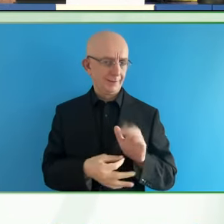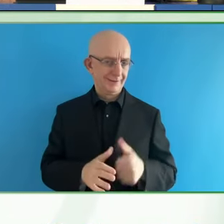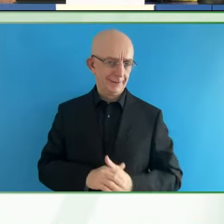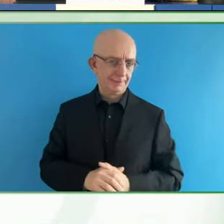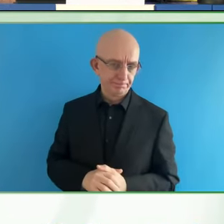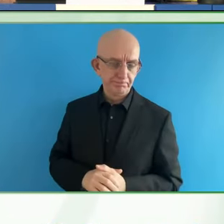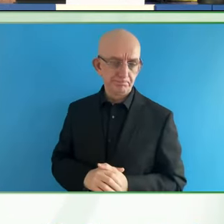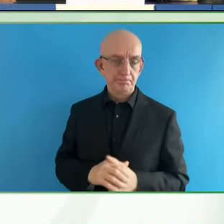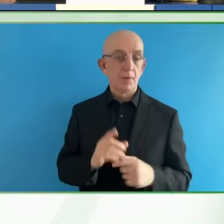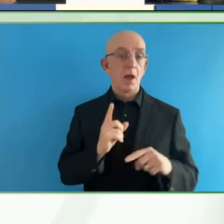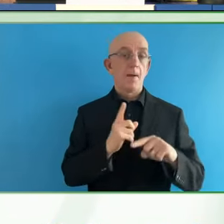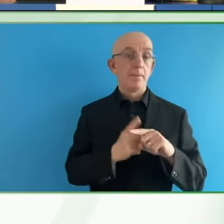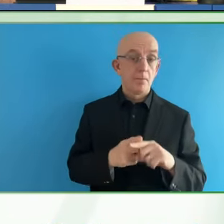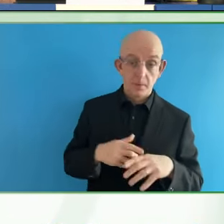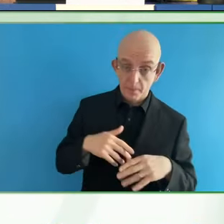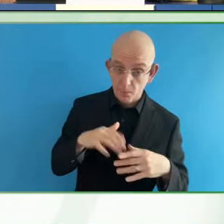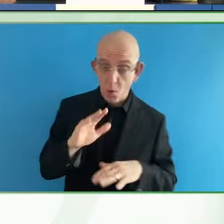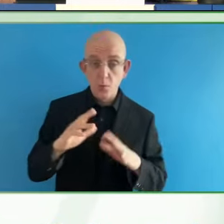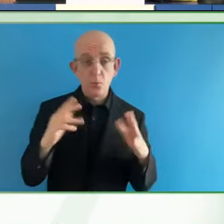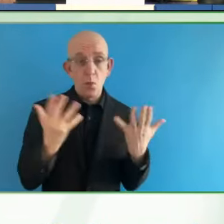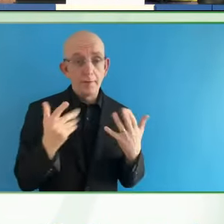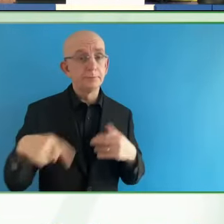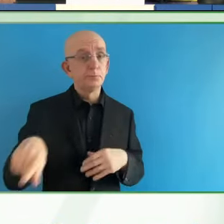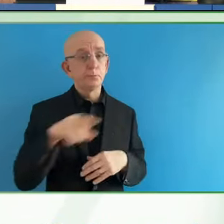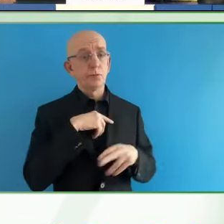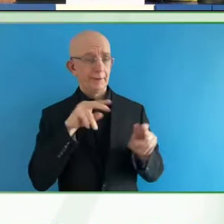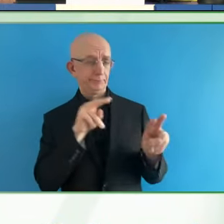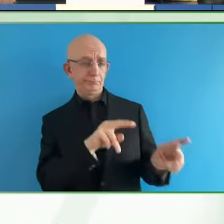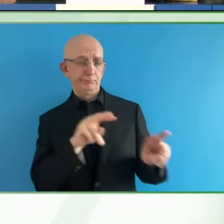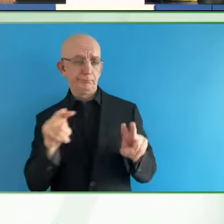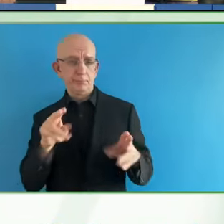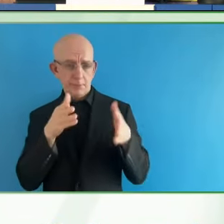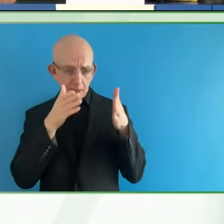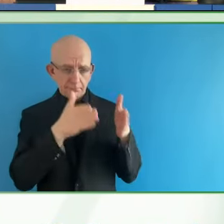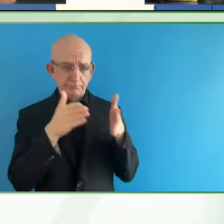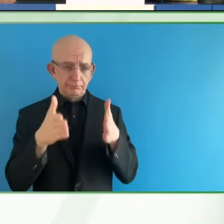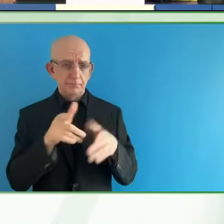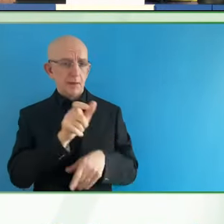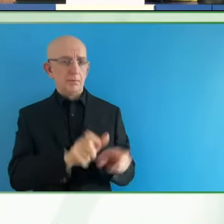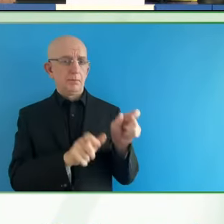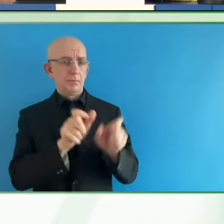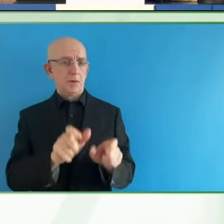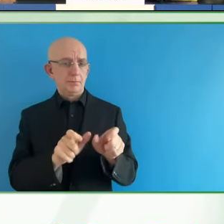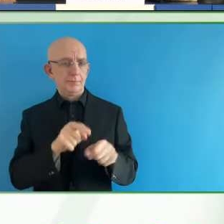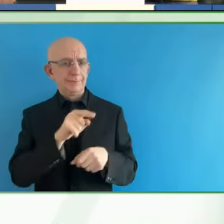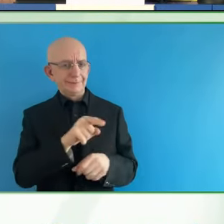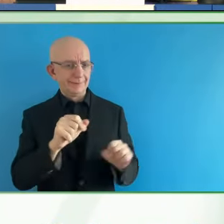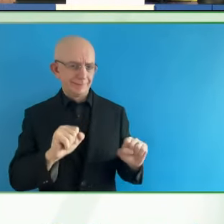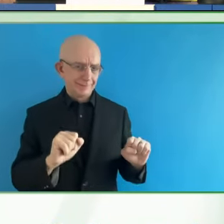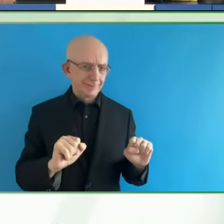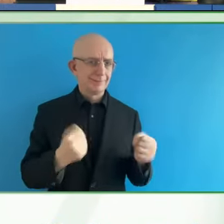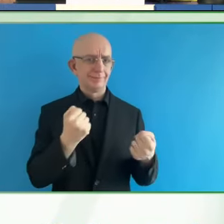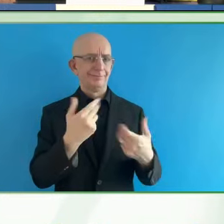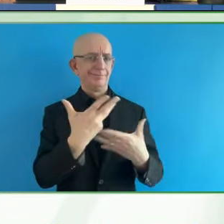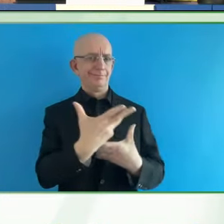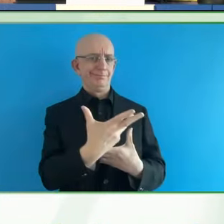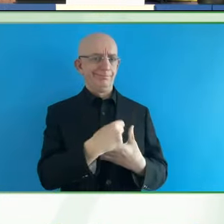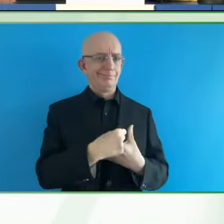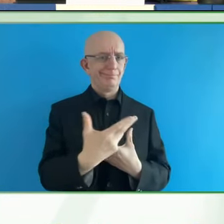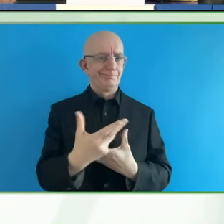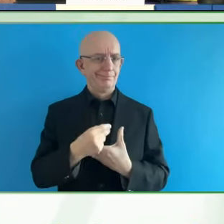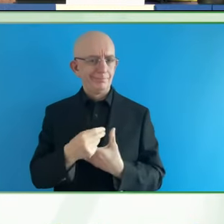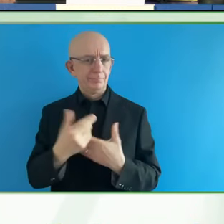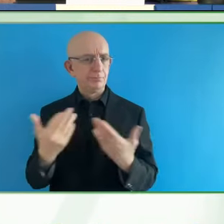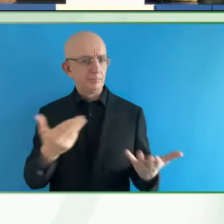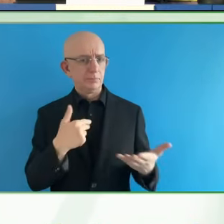and equitable resource allocation that should focus on increasing the capacity of schools and communities to respond to diversity